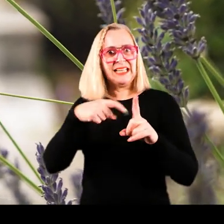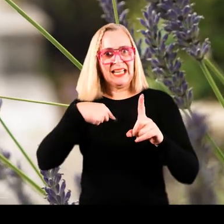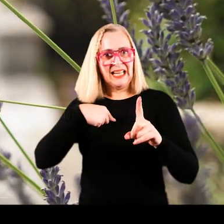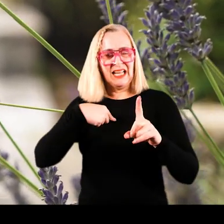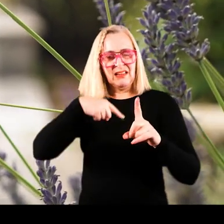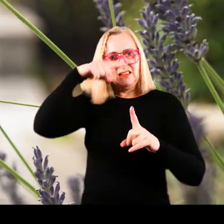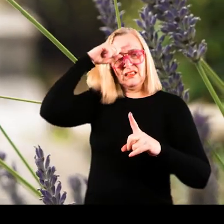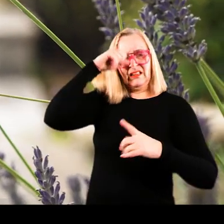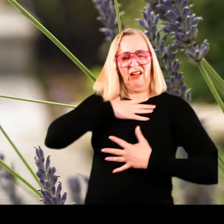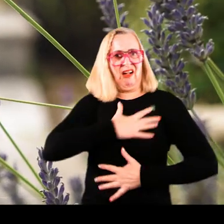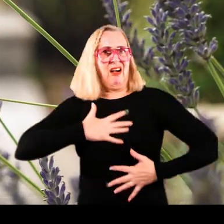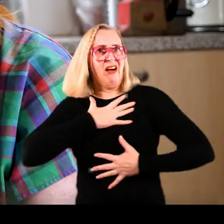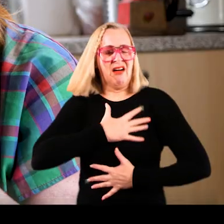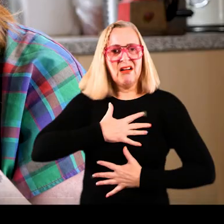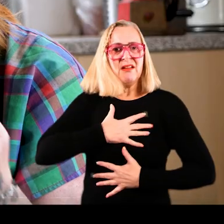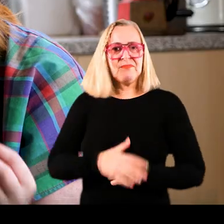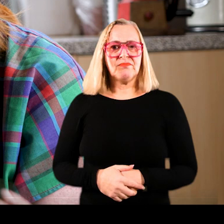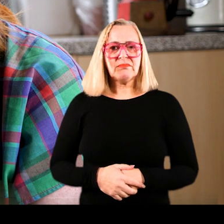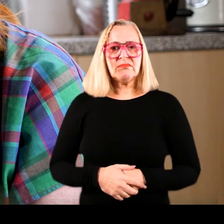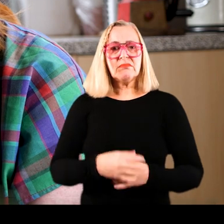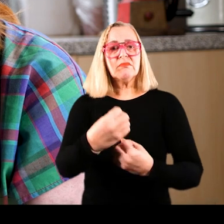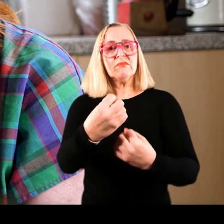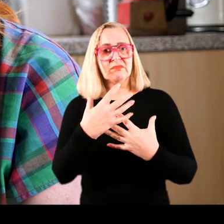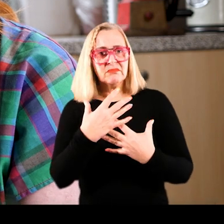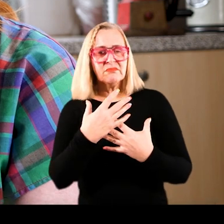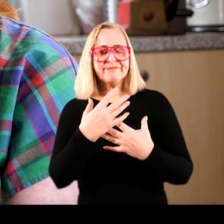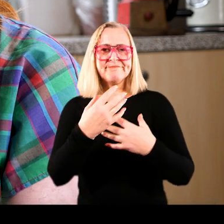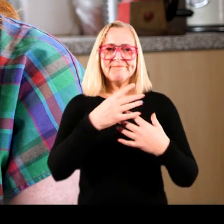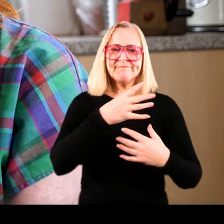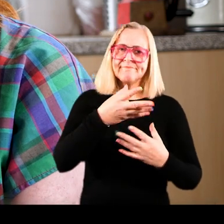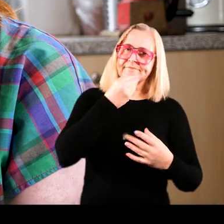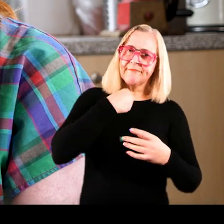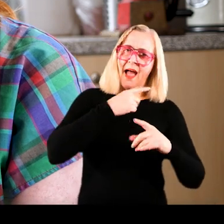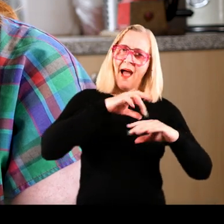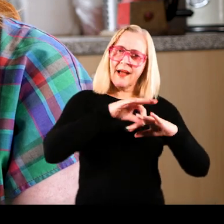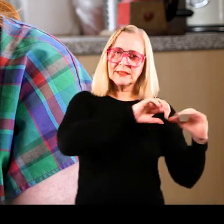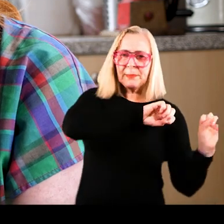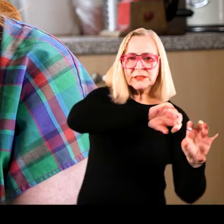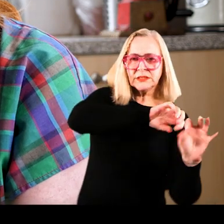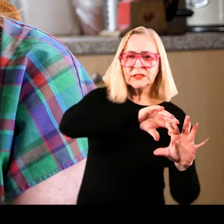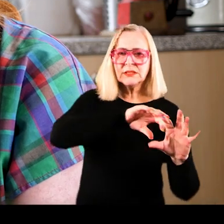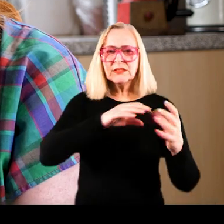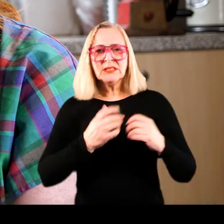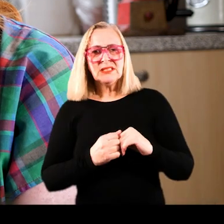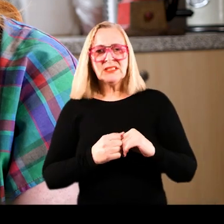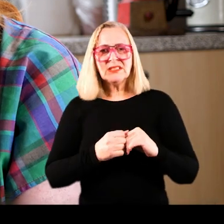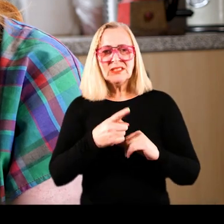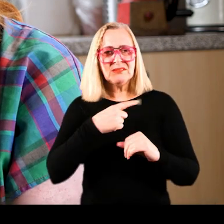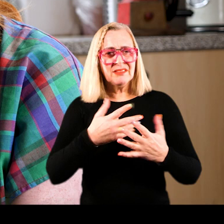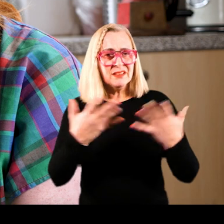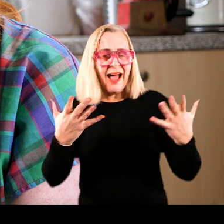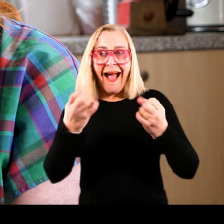disorder. She spoke to me, she listened to my husband, and she said to me, has there ever been any